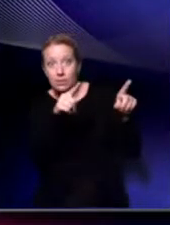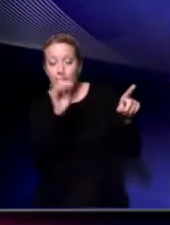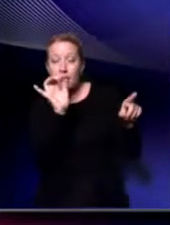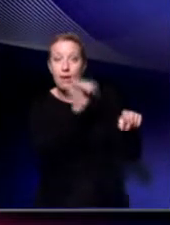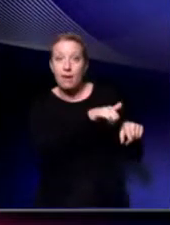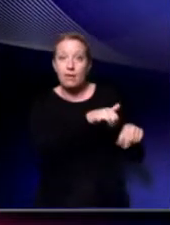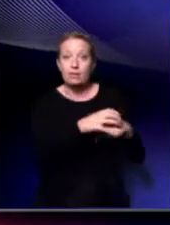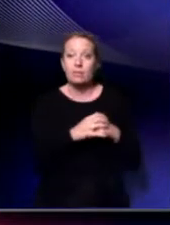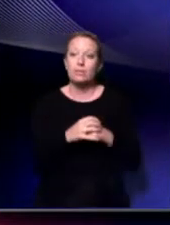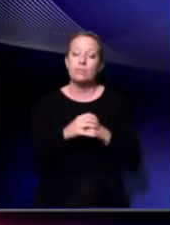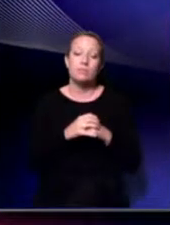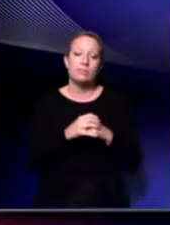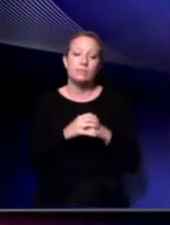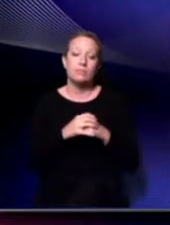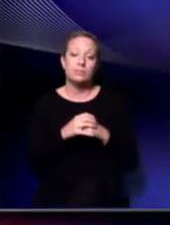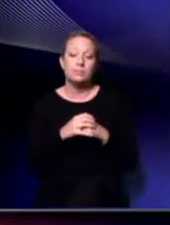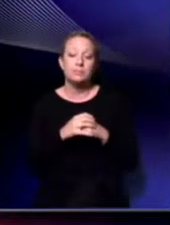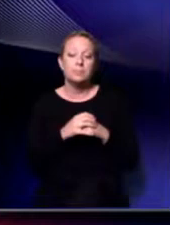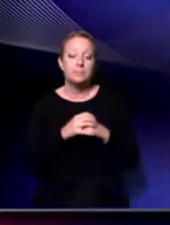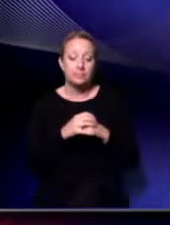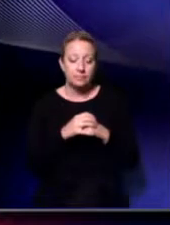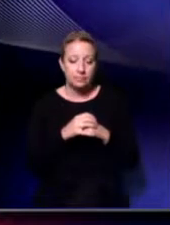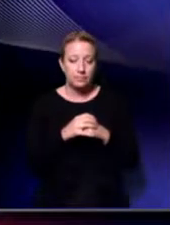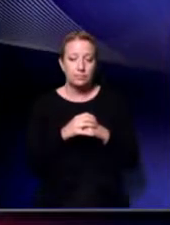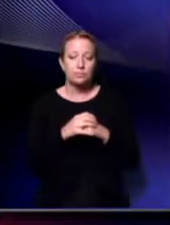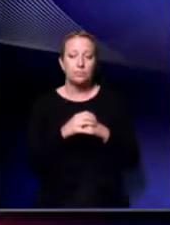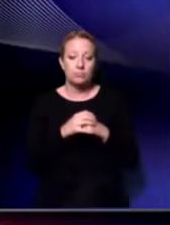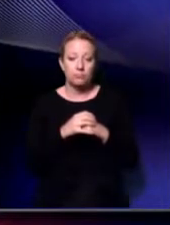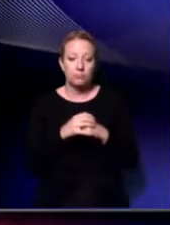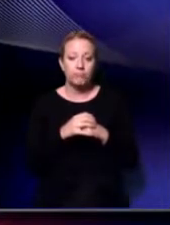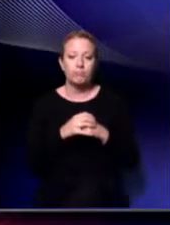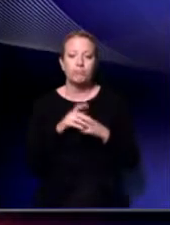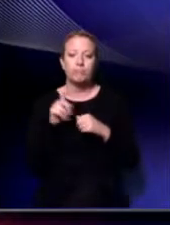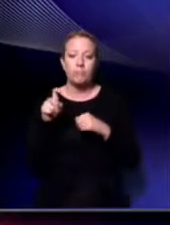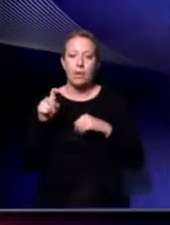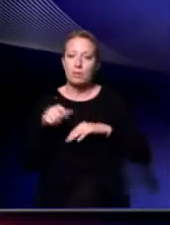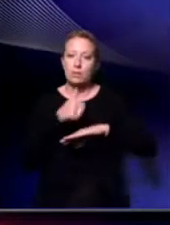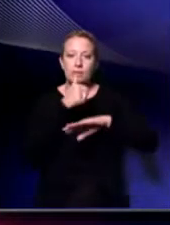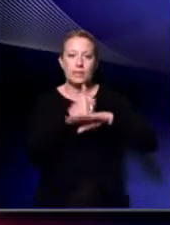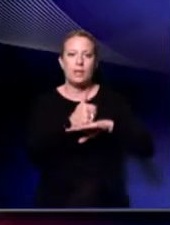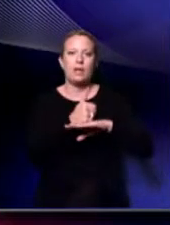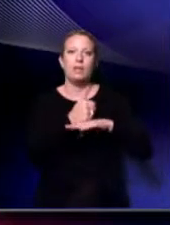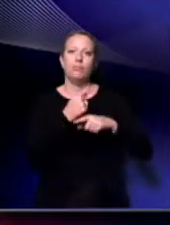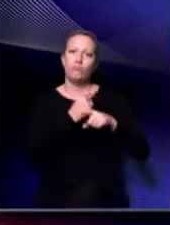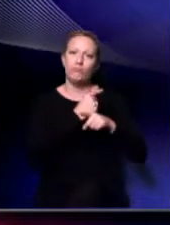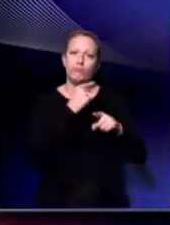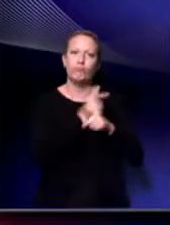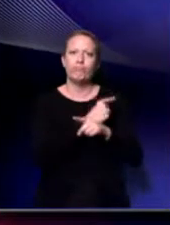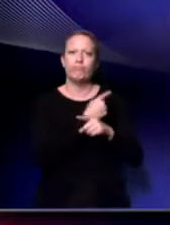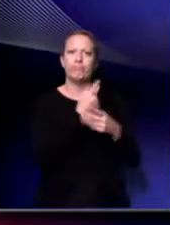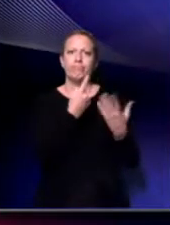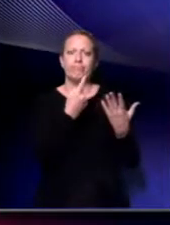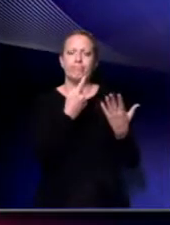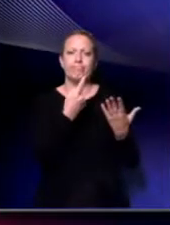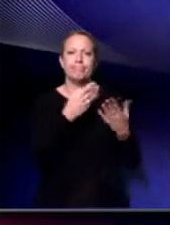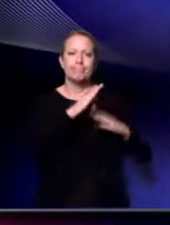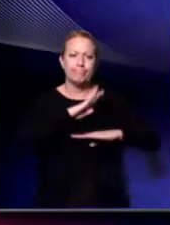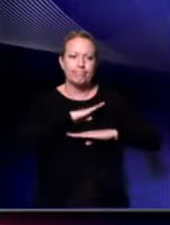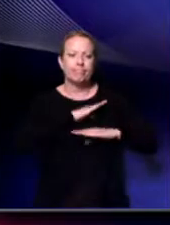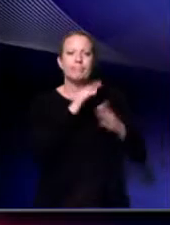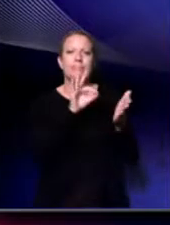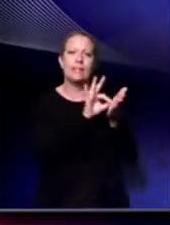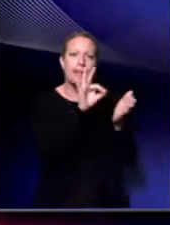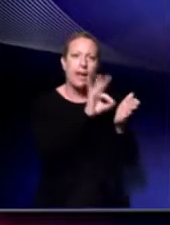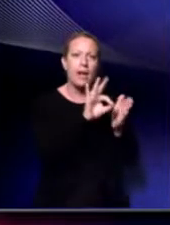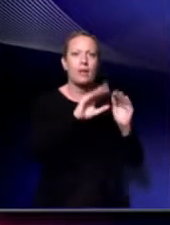that we have in place adequate accounting procedures and records